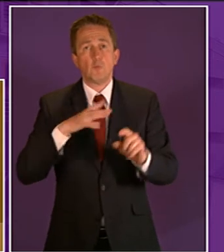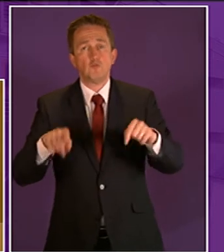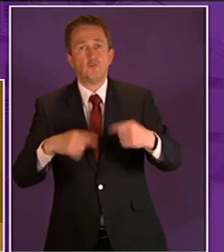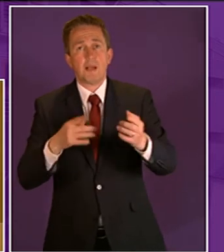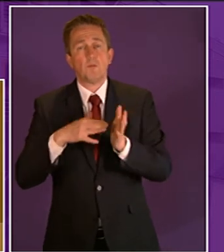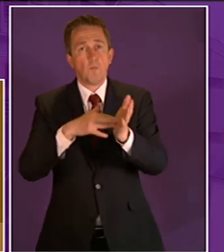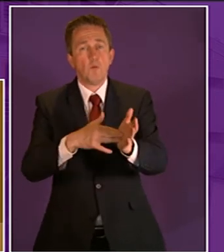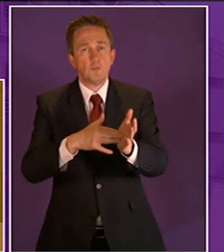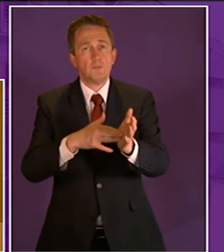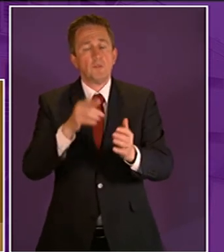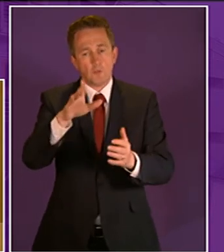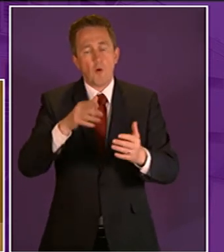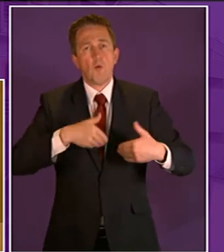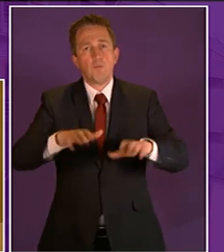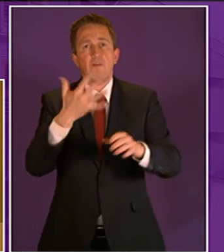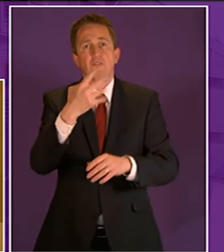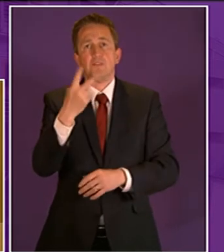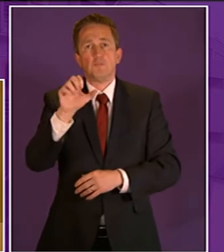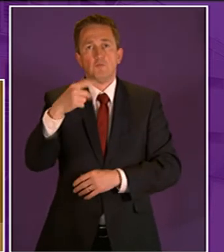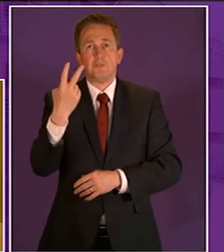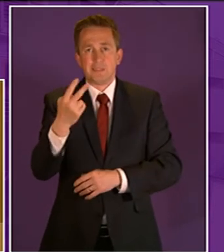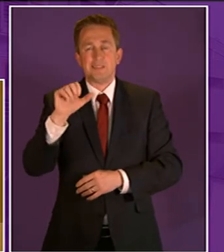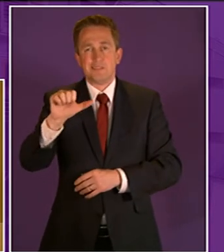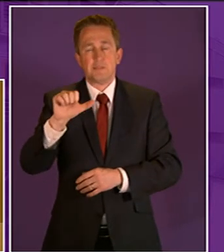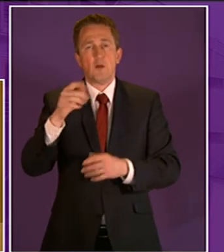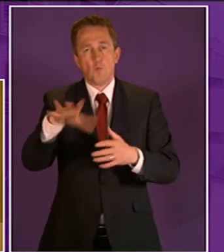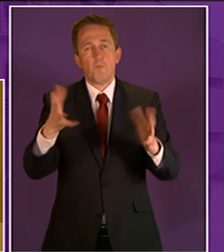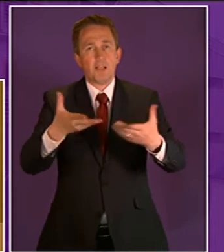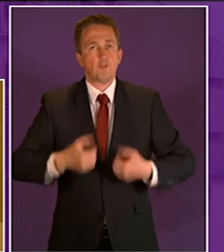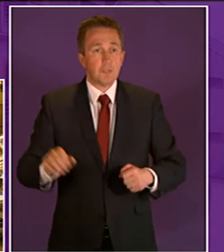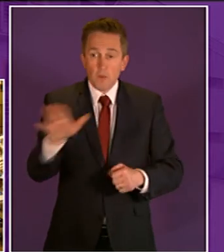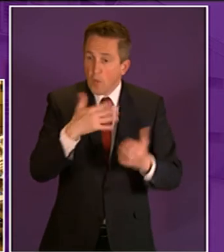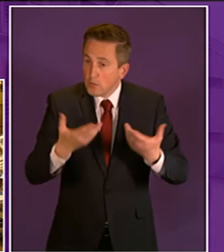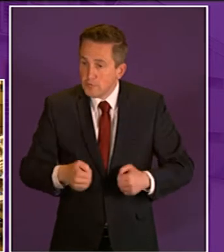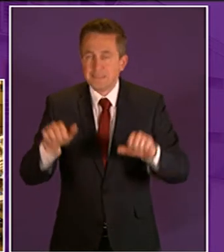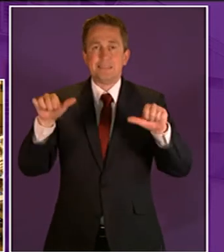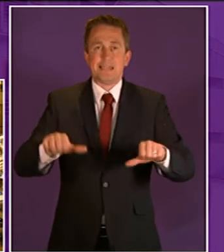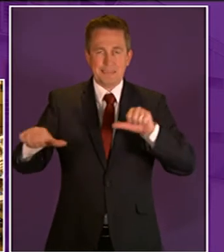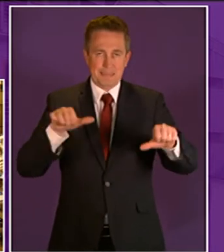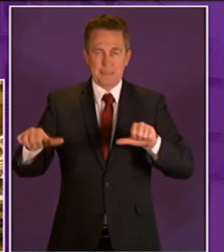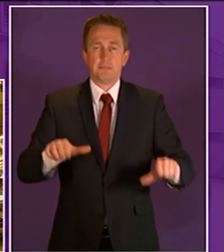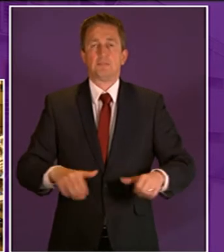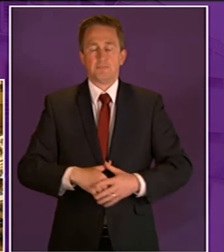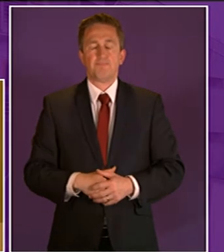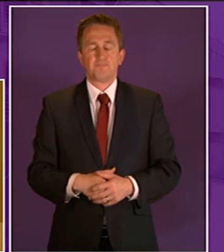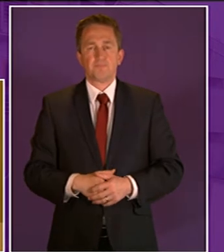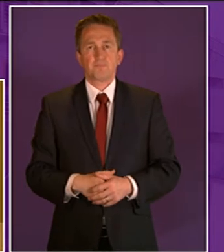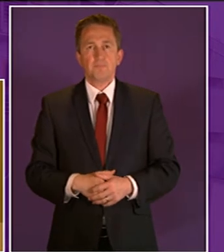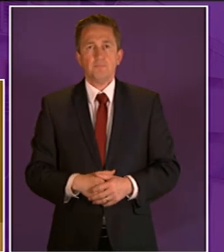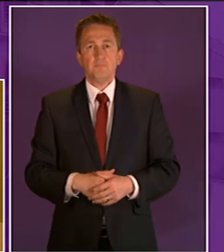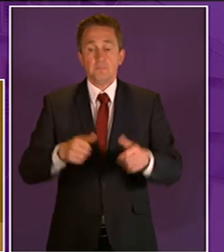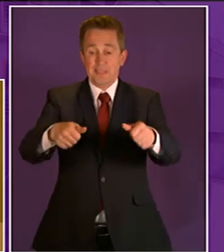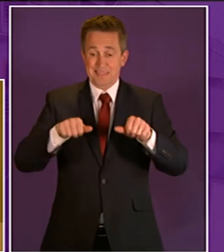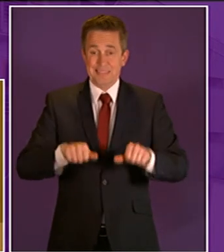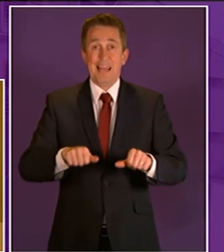the question is that motion 5626 in the name of Joe Fitzpatrick be agreed. Are we all agreed? We are agreed. The